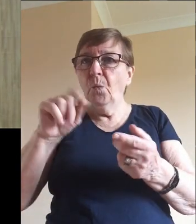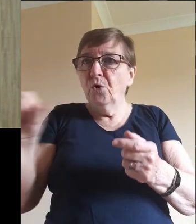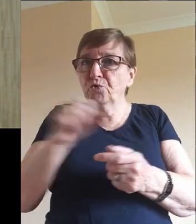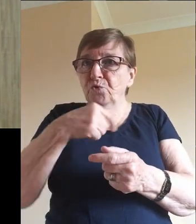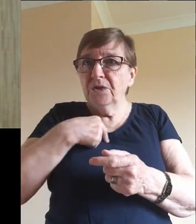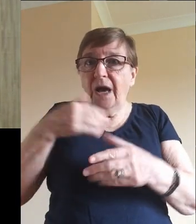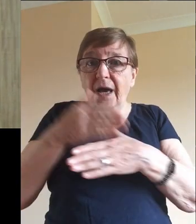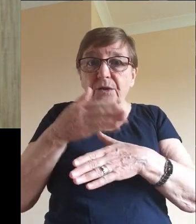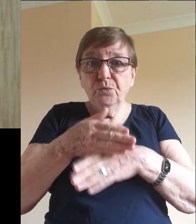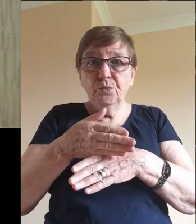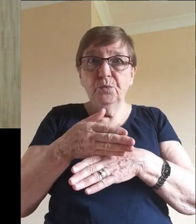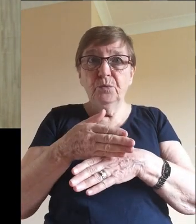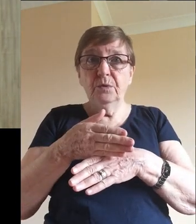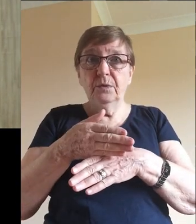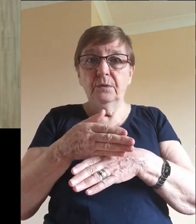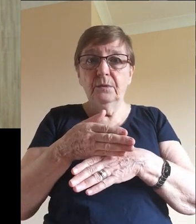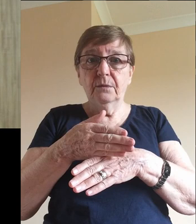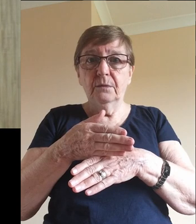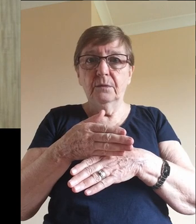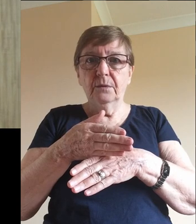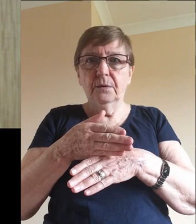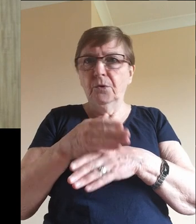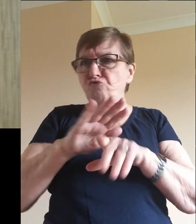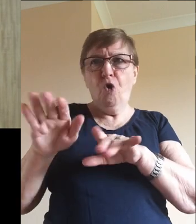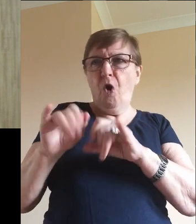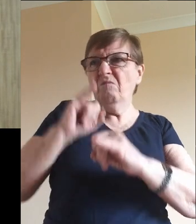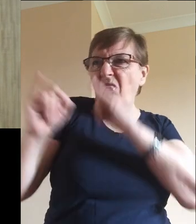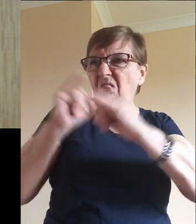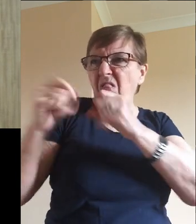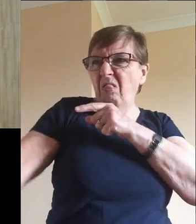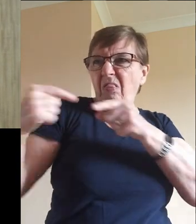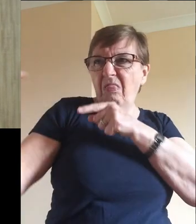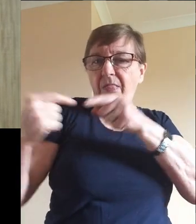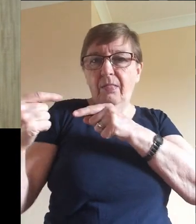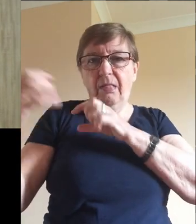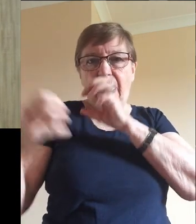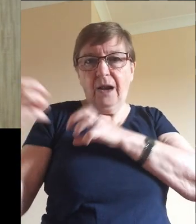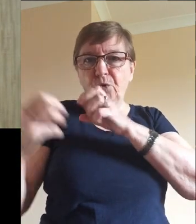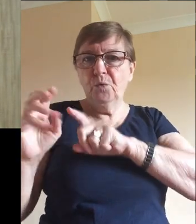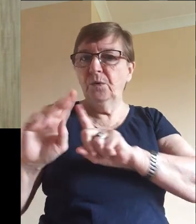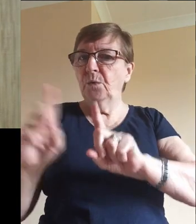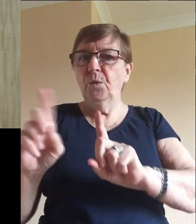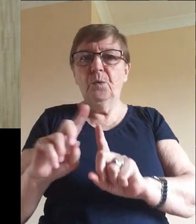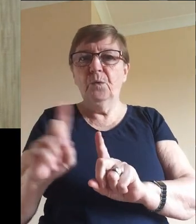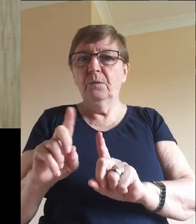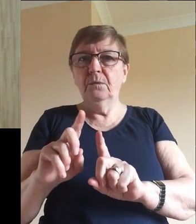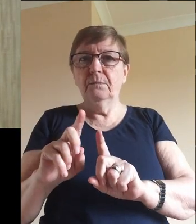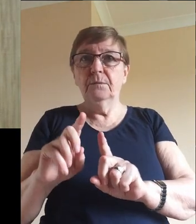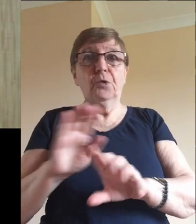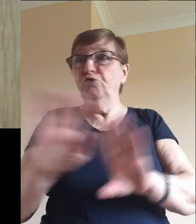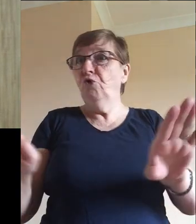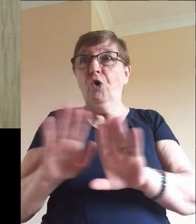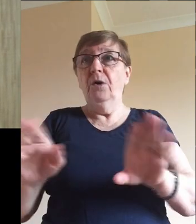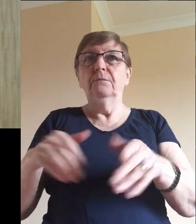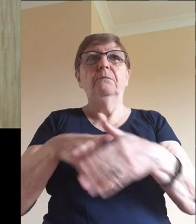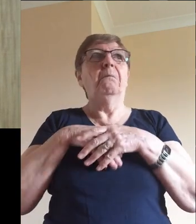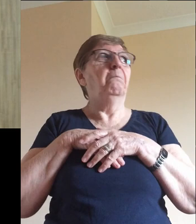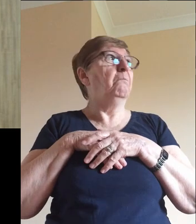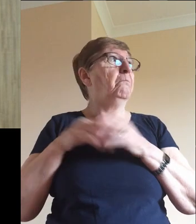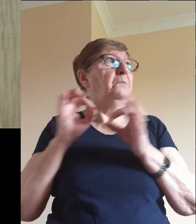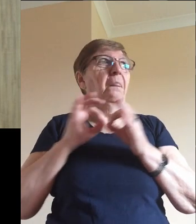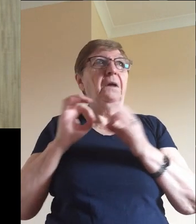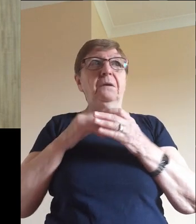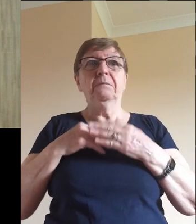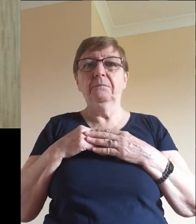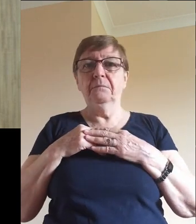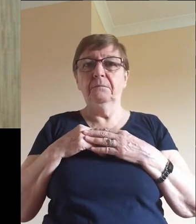Not pass fight insult with insult. Not do nothing.